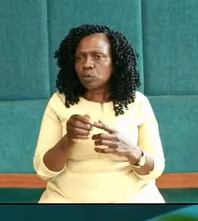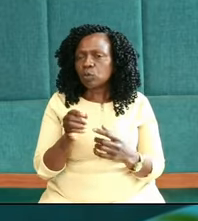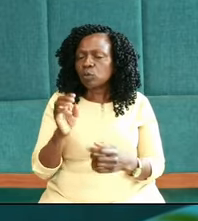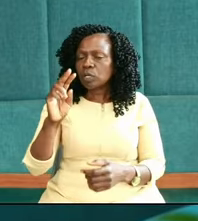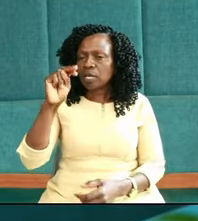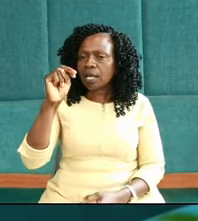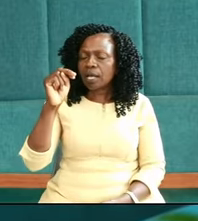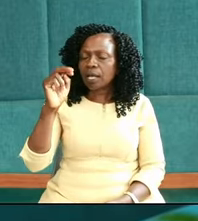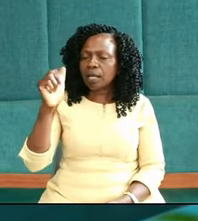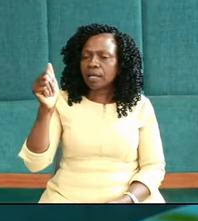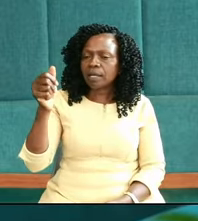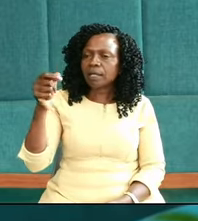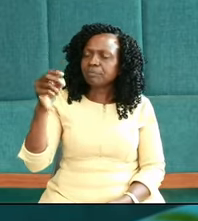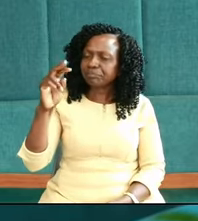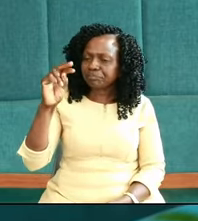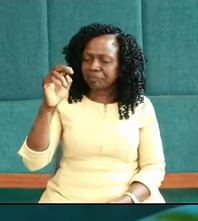Nathanael